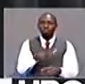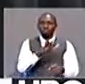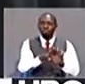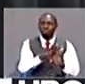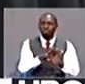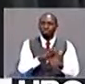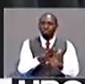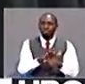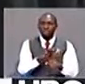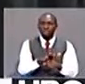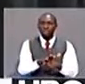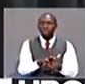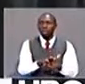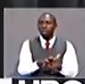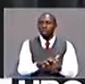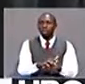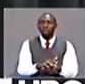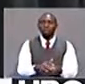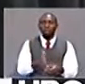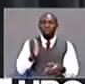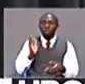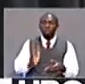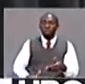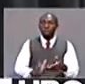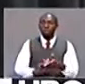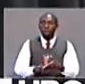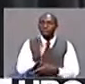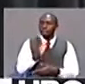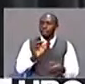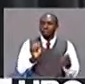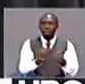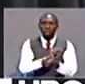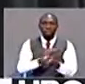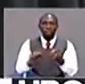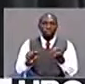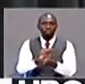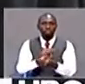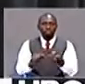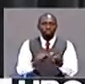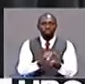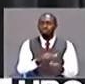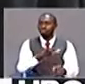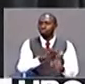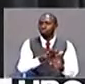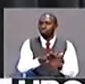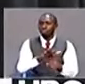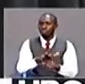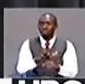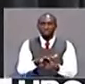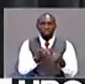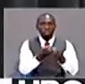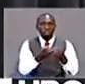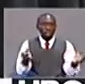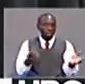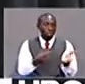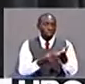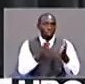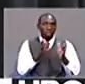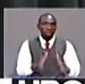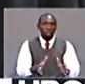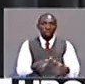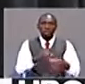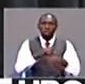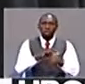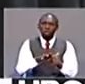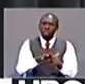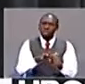And also, in the interest of protecting Ugandans, maybe because of COVID, he requested that